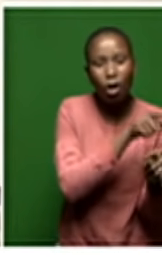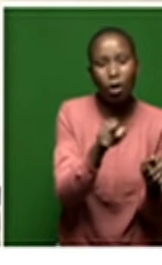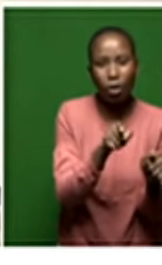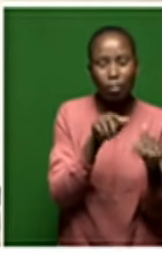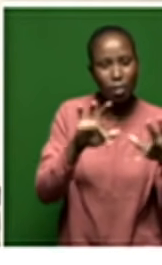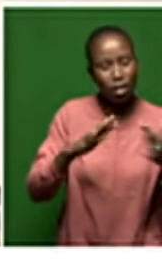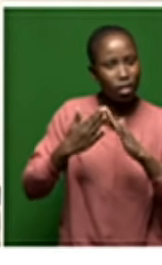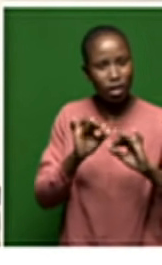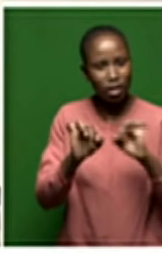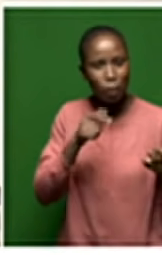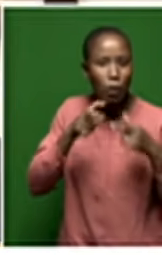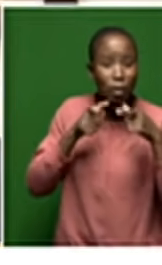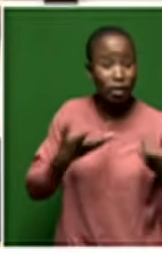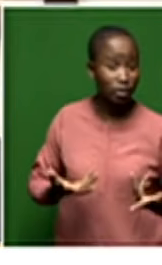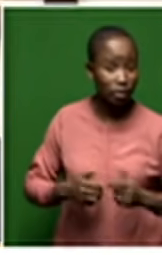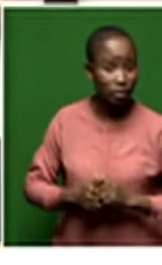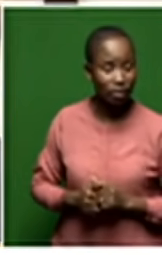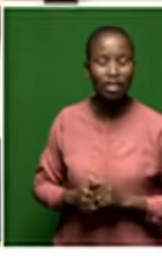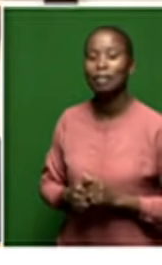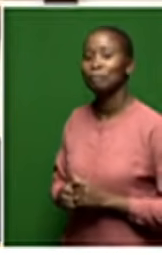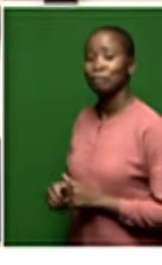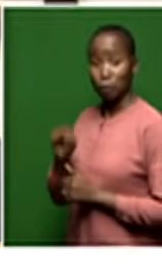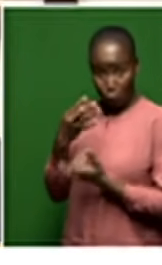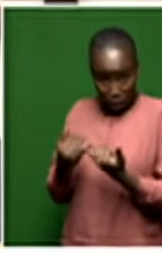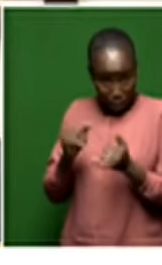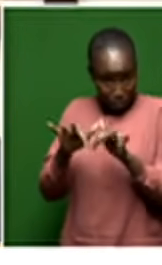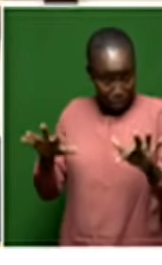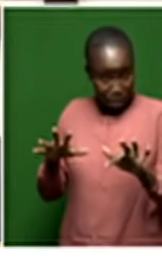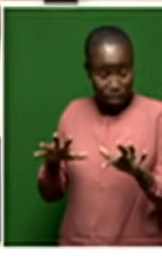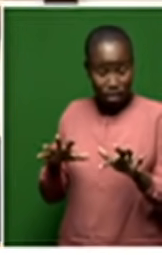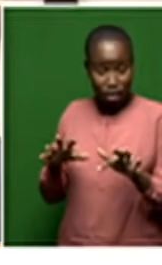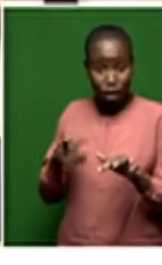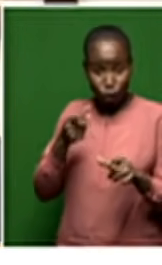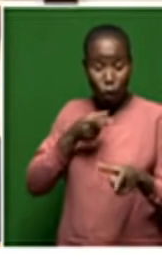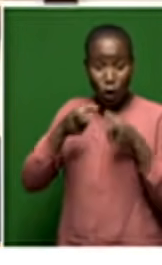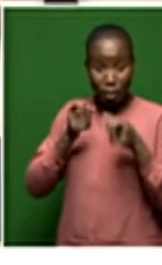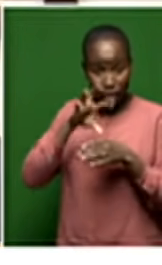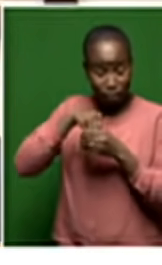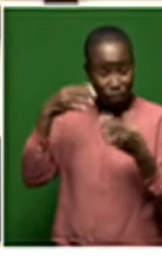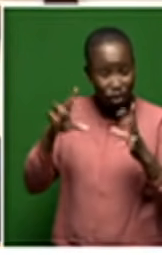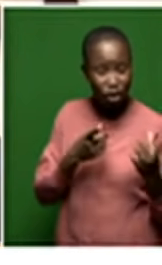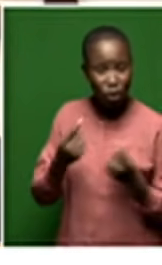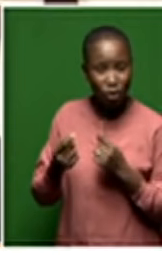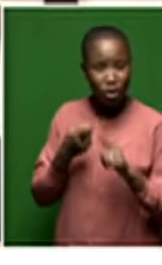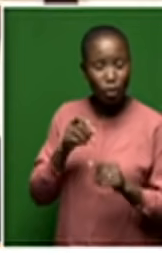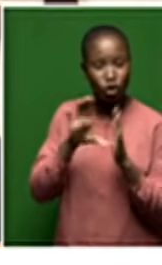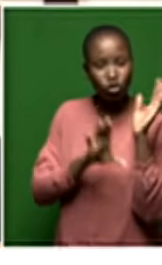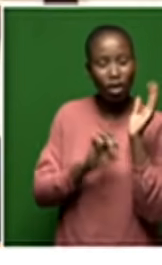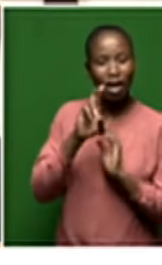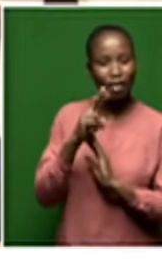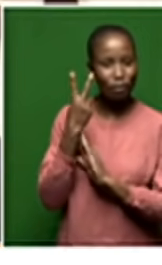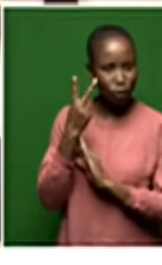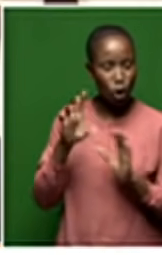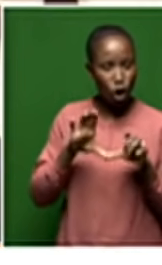the masses. So the public hearings have been conducted, and this was done by the Joint Constitutional Review Committee in all